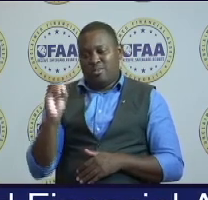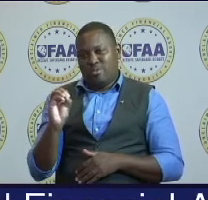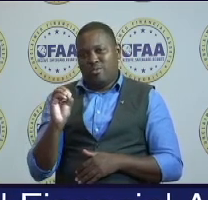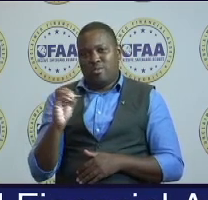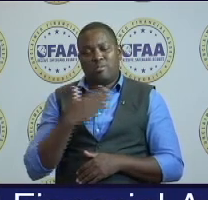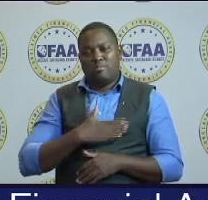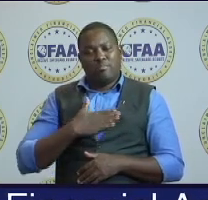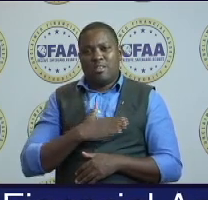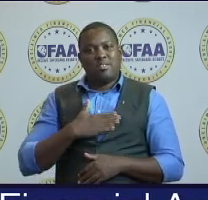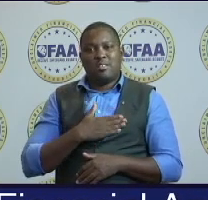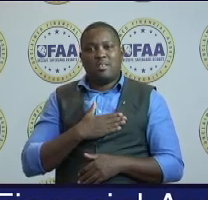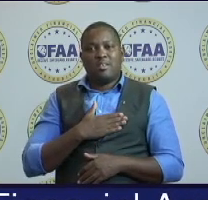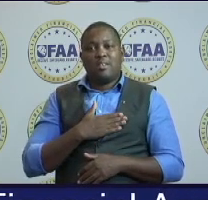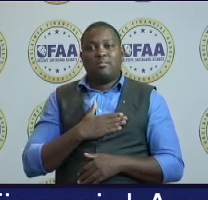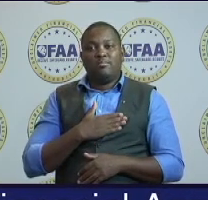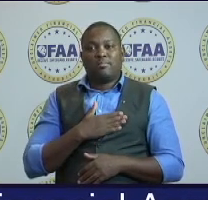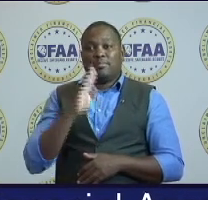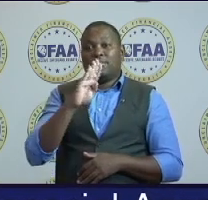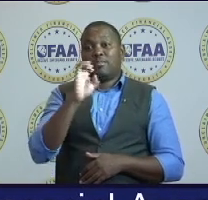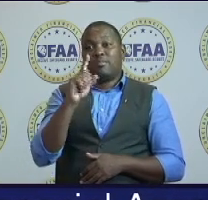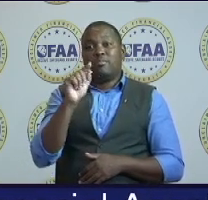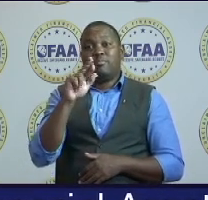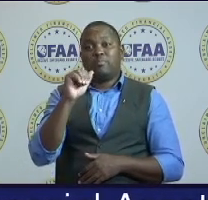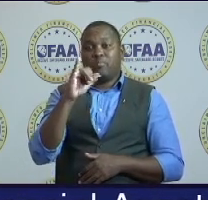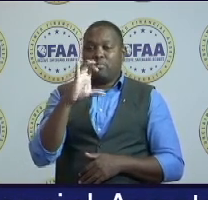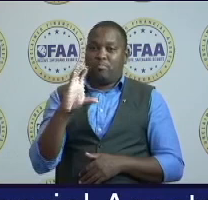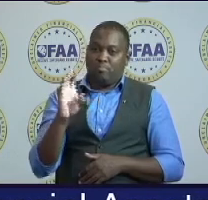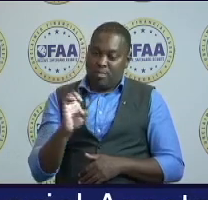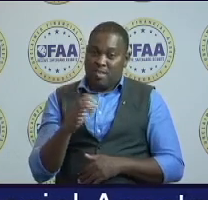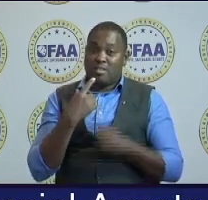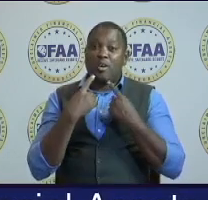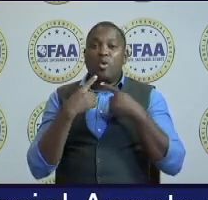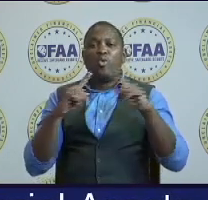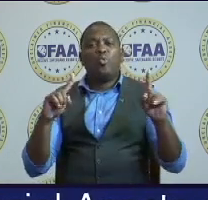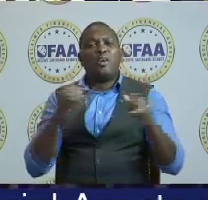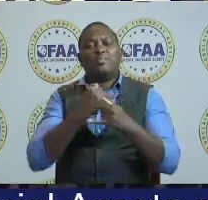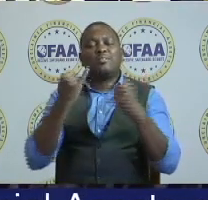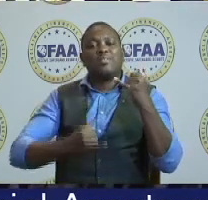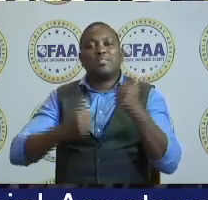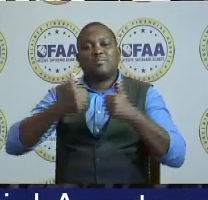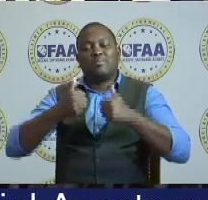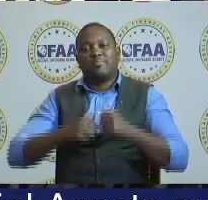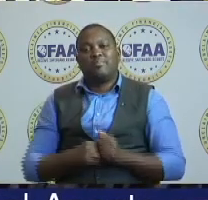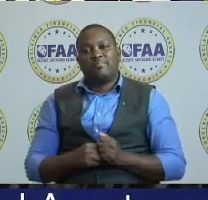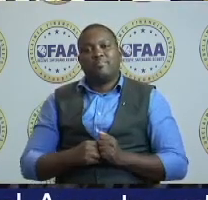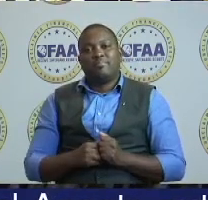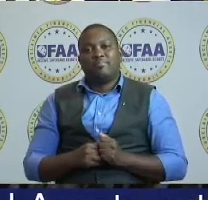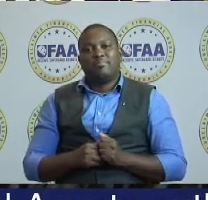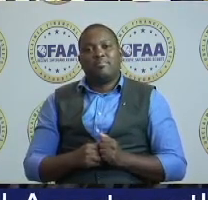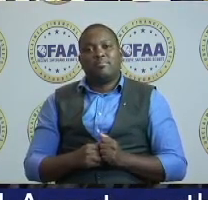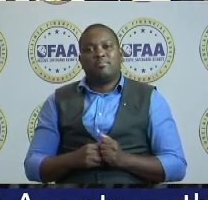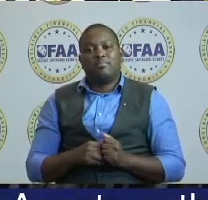start with Beatrice, with your closing remarks before I come to the main man here in the house, the chairman. So Beatrice, maybe just a